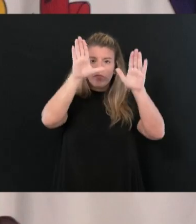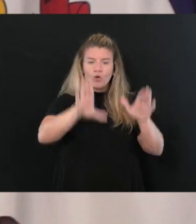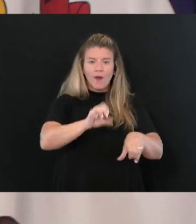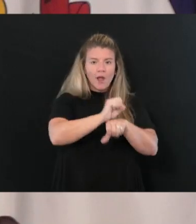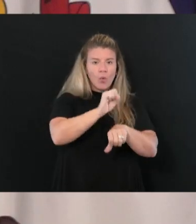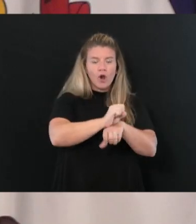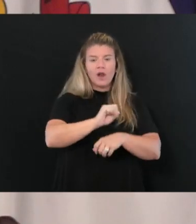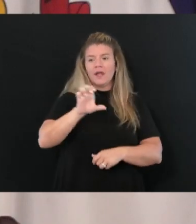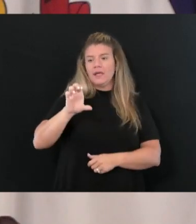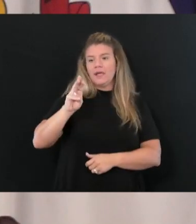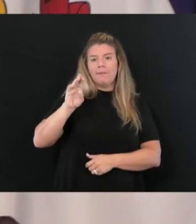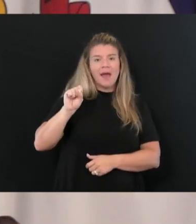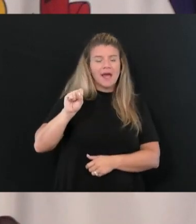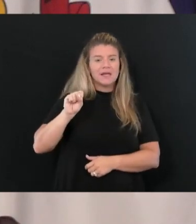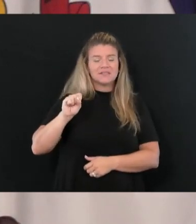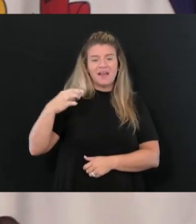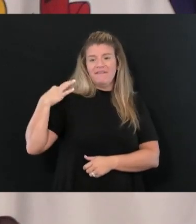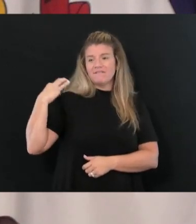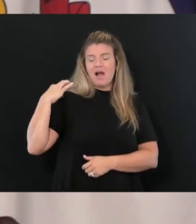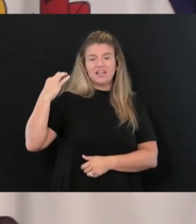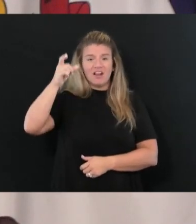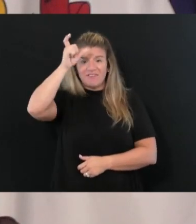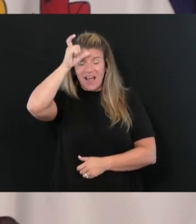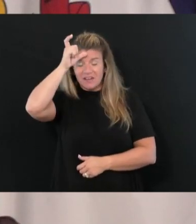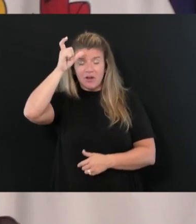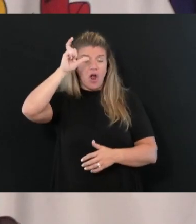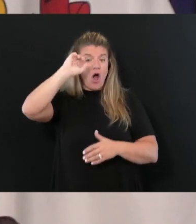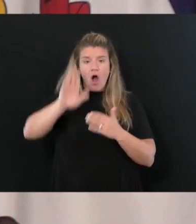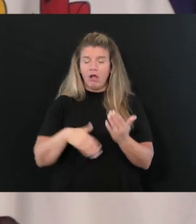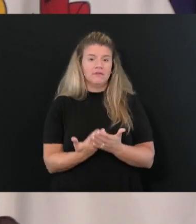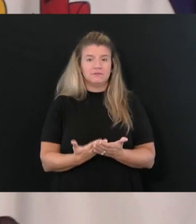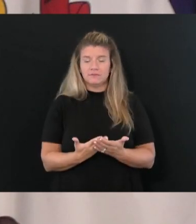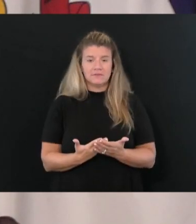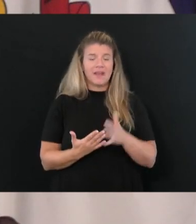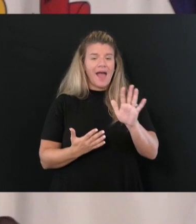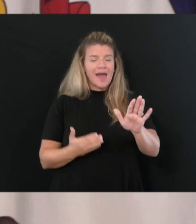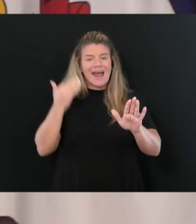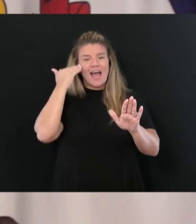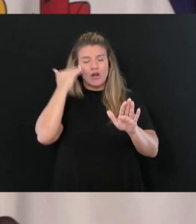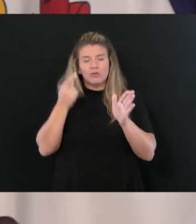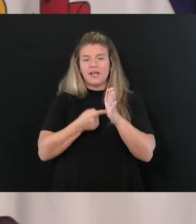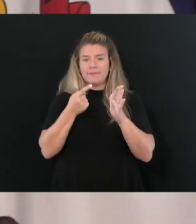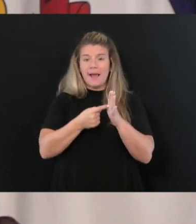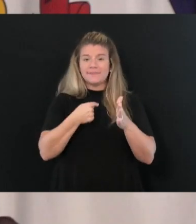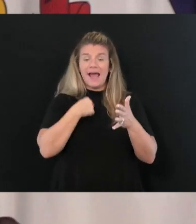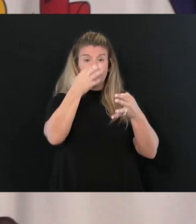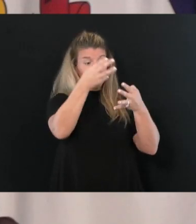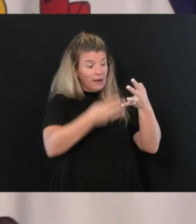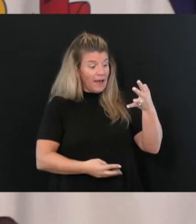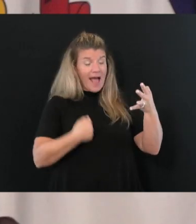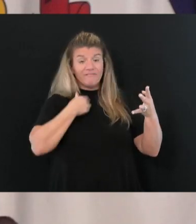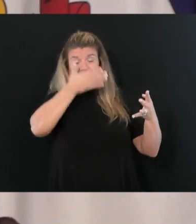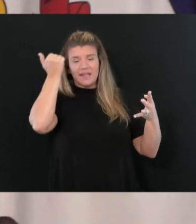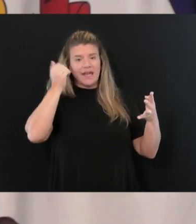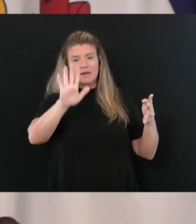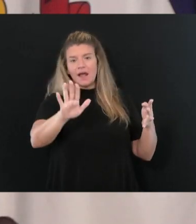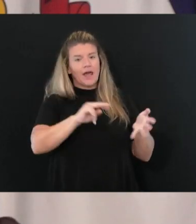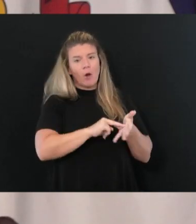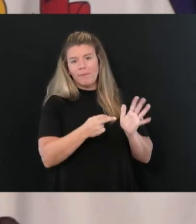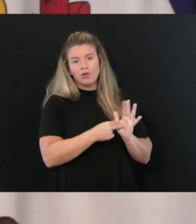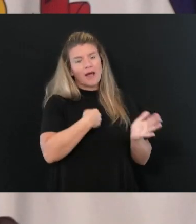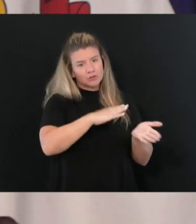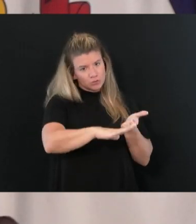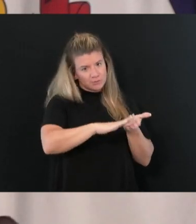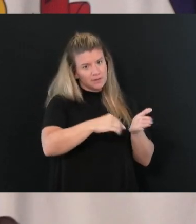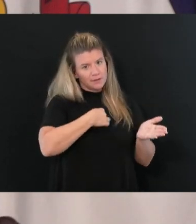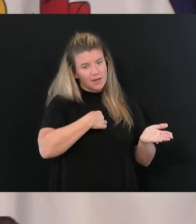groups, volunteer fire, everybody. And if I forget somebody, please forgive me, because I mean to include